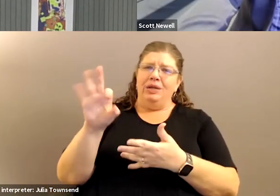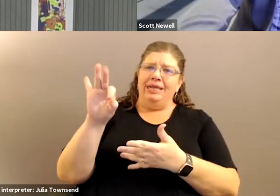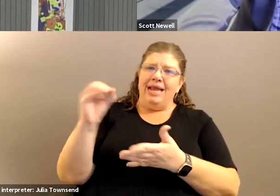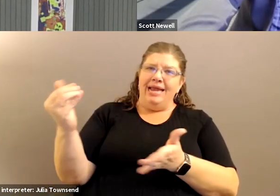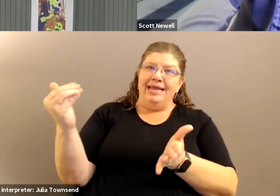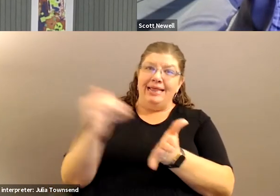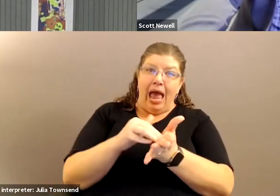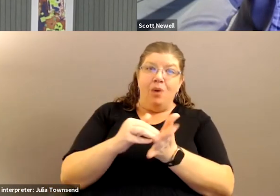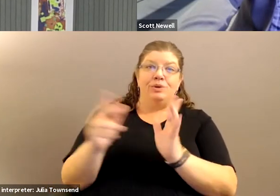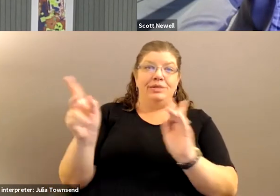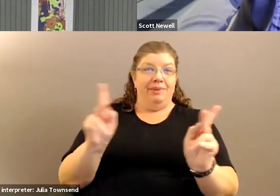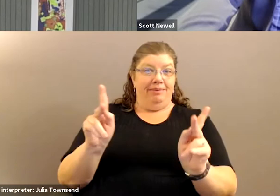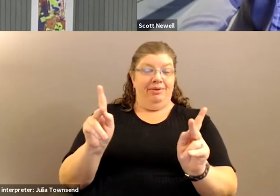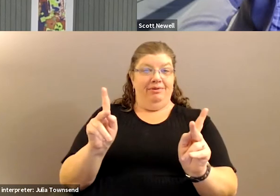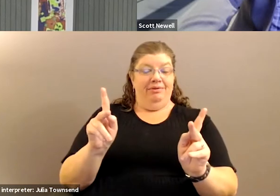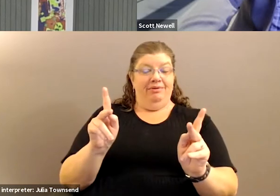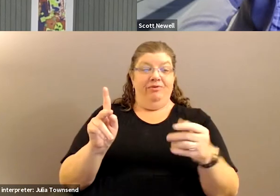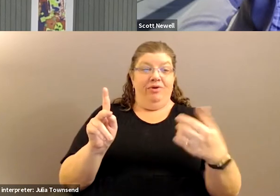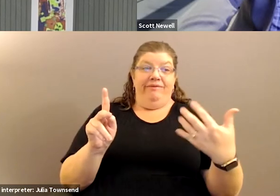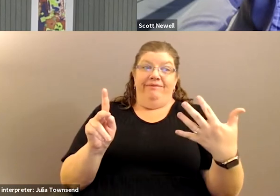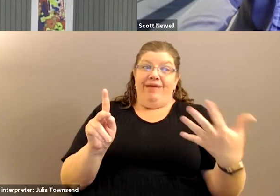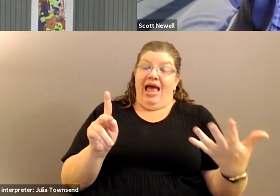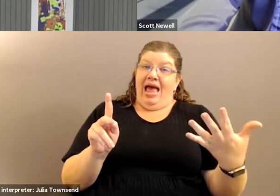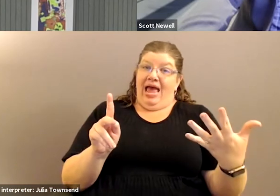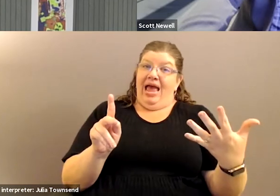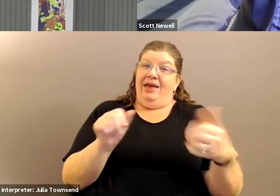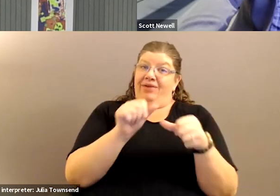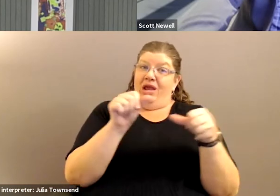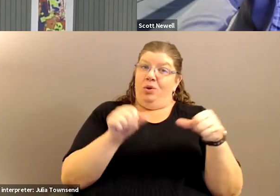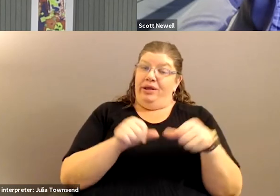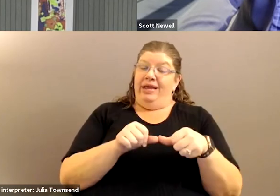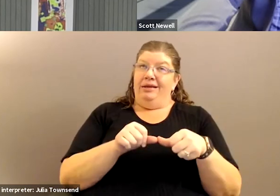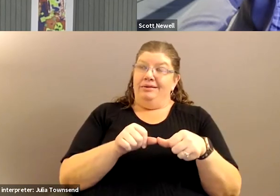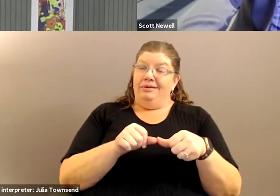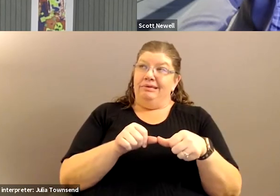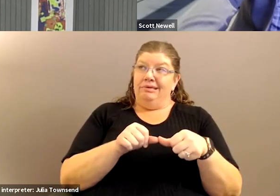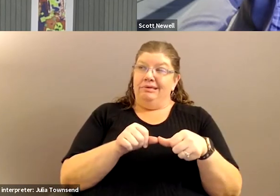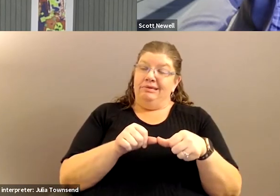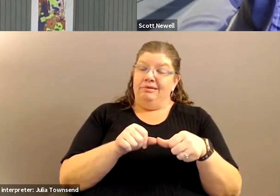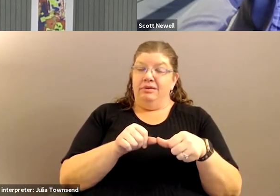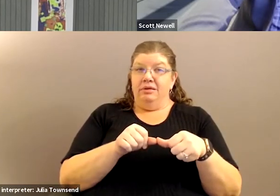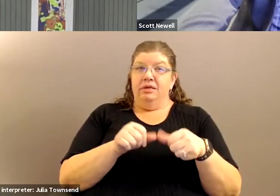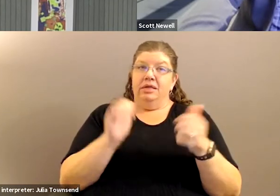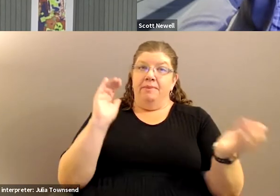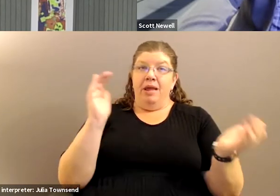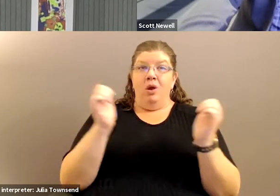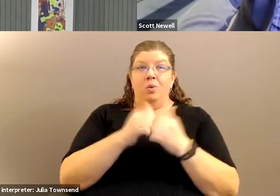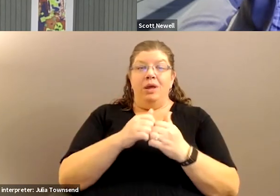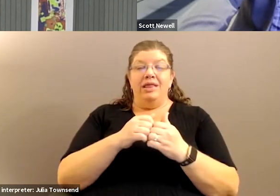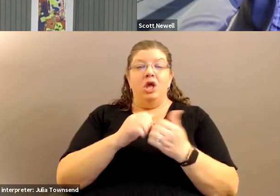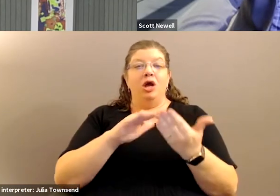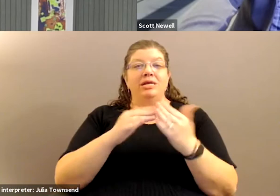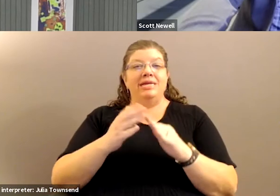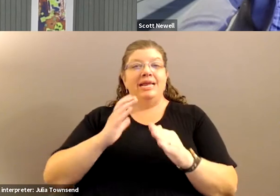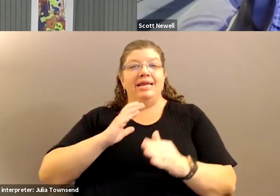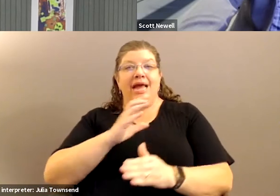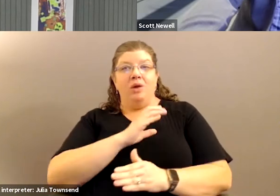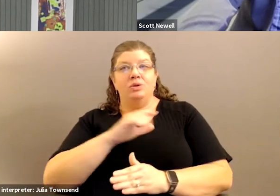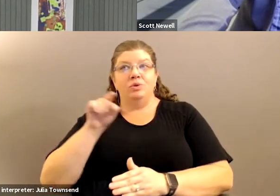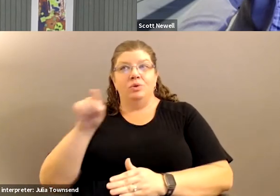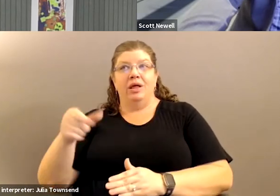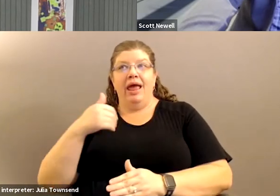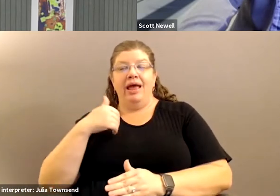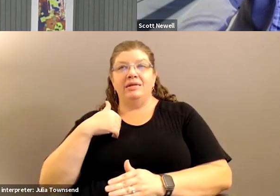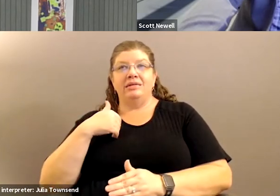people uh for five uh areas compared to our our city council which has five